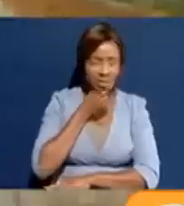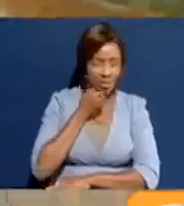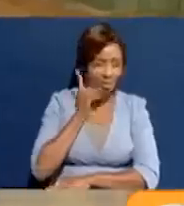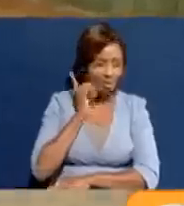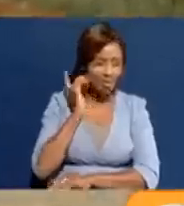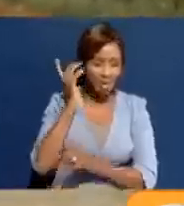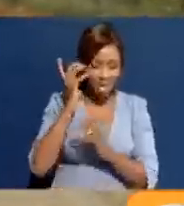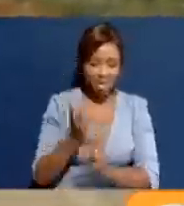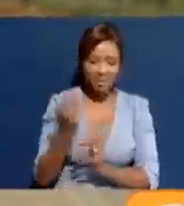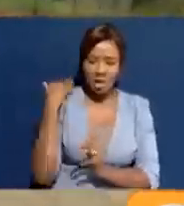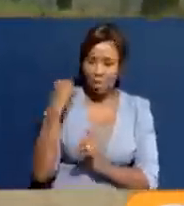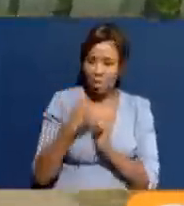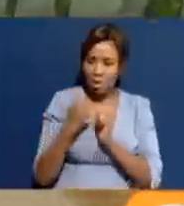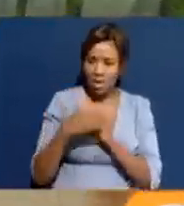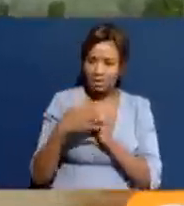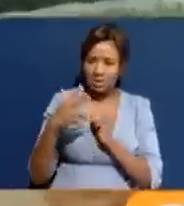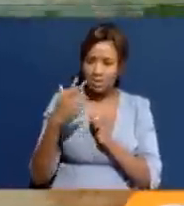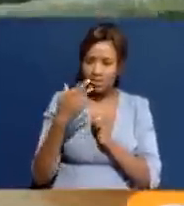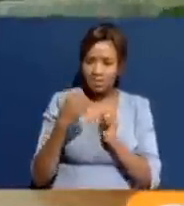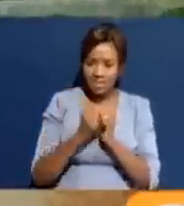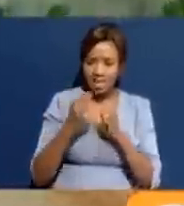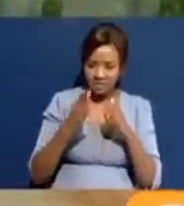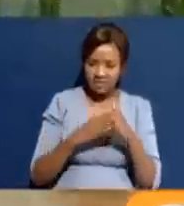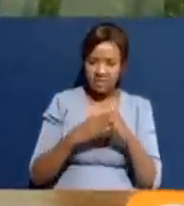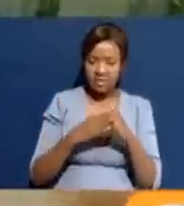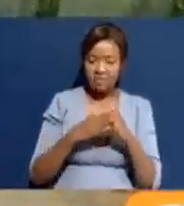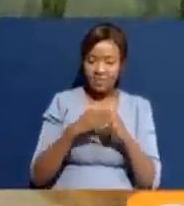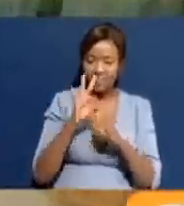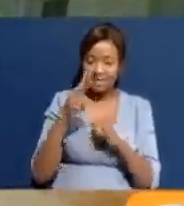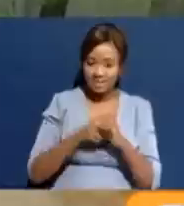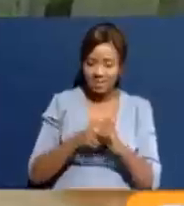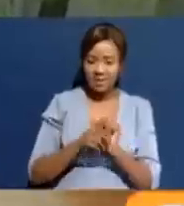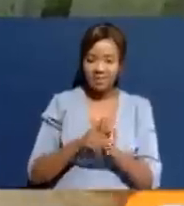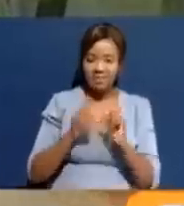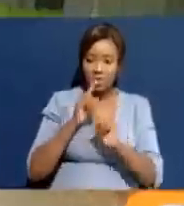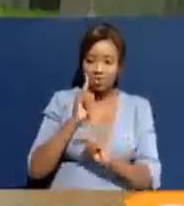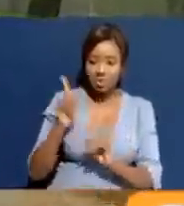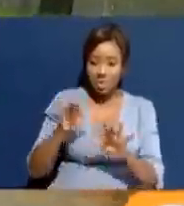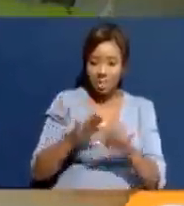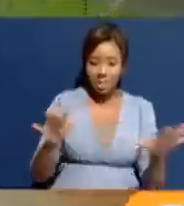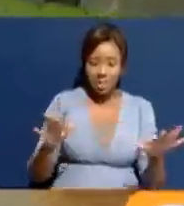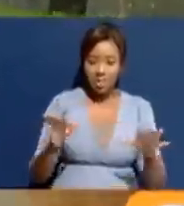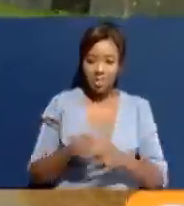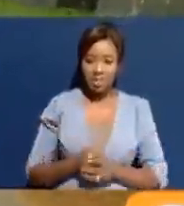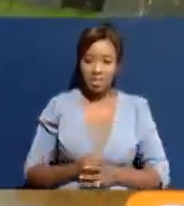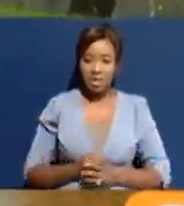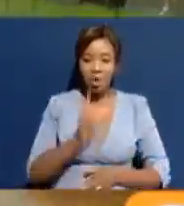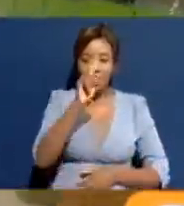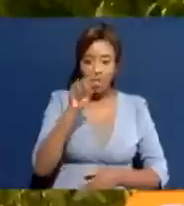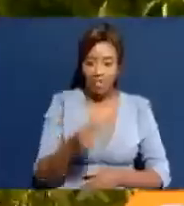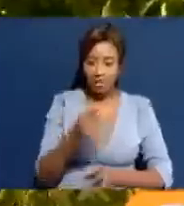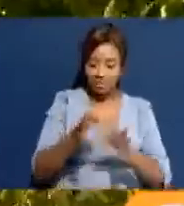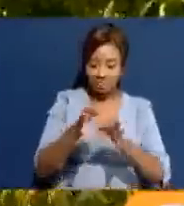in 1937. Sitting on a 1,000-acre piece of land, Kibbutz Shar Hagolan is like a